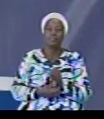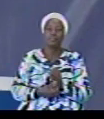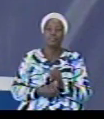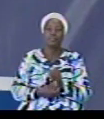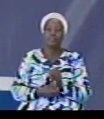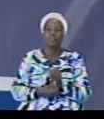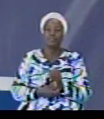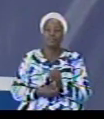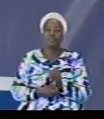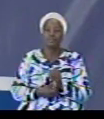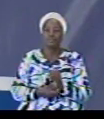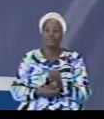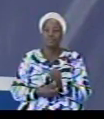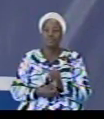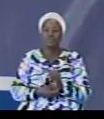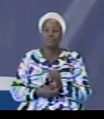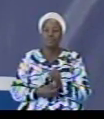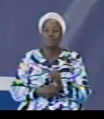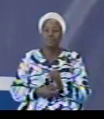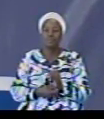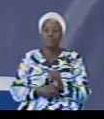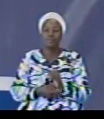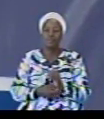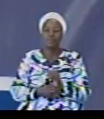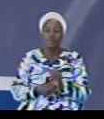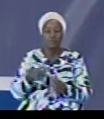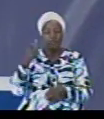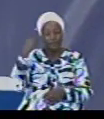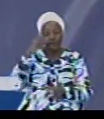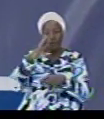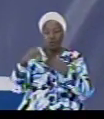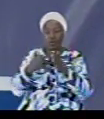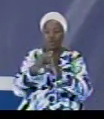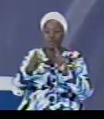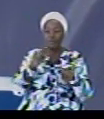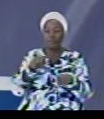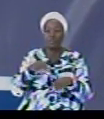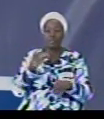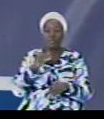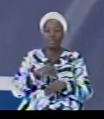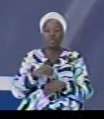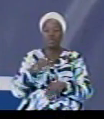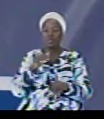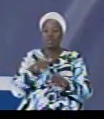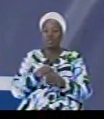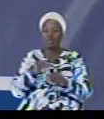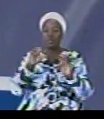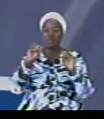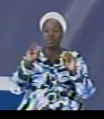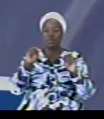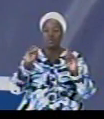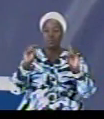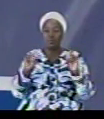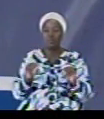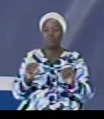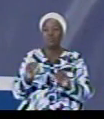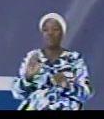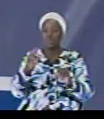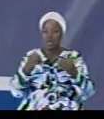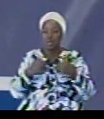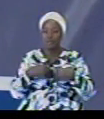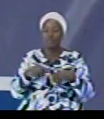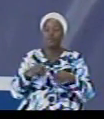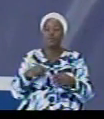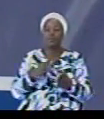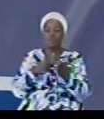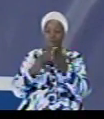Ondo believers back question. Sunday, the same Sunday, 4th September